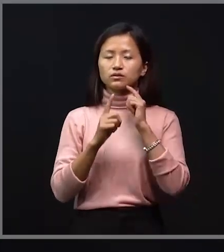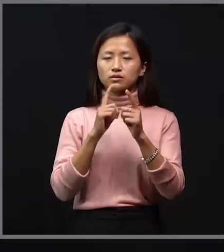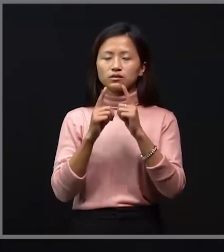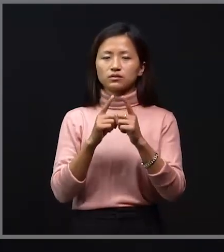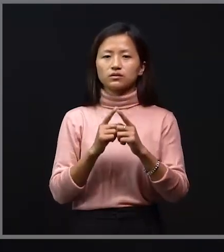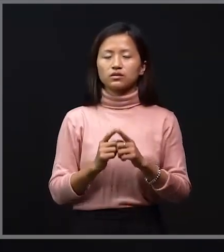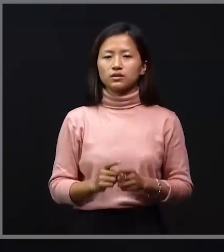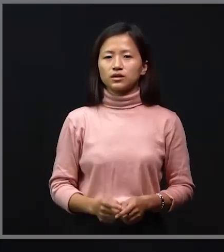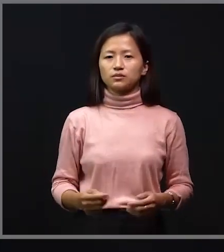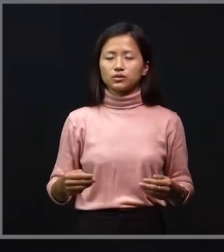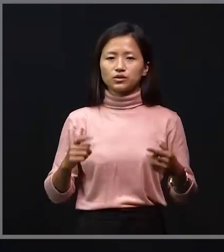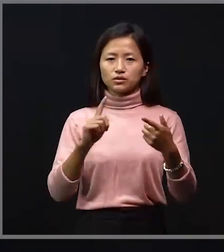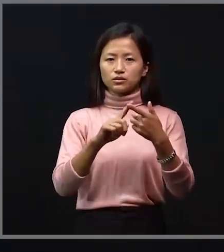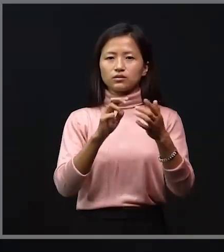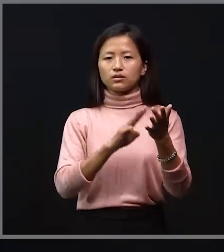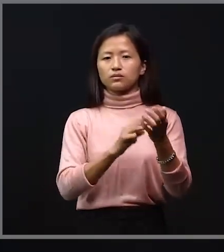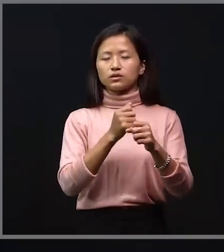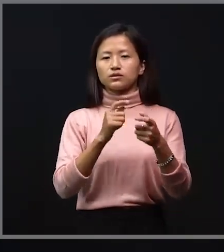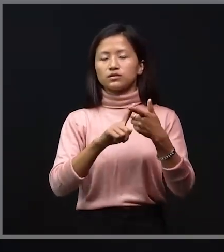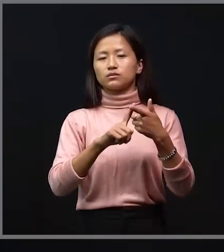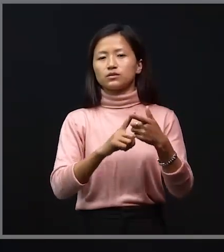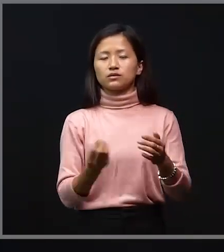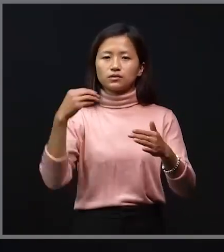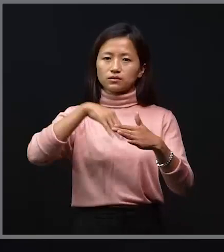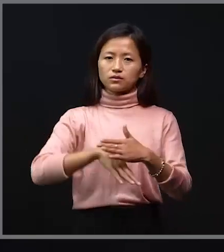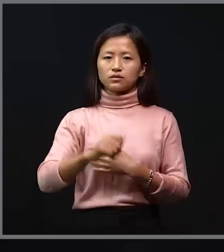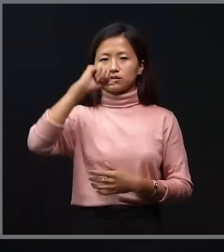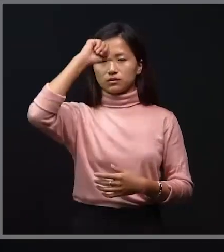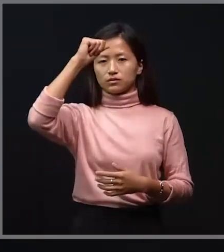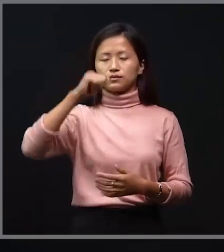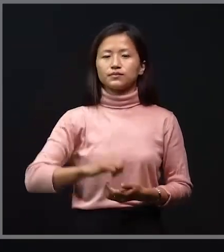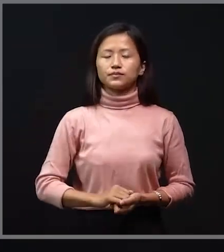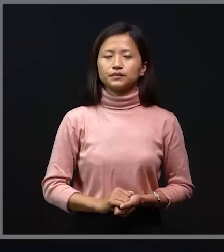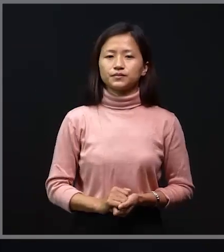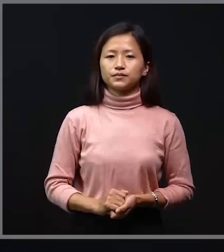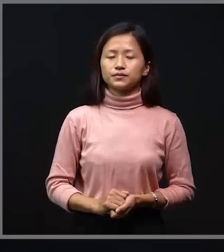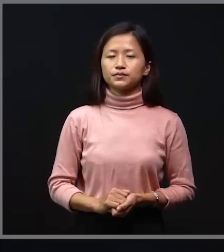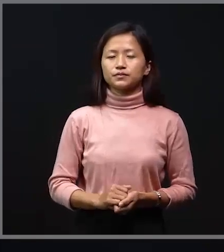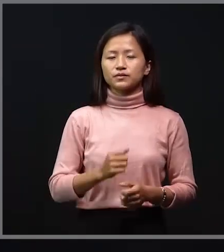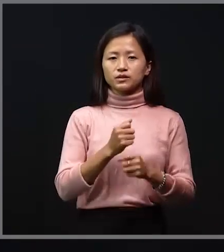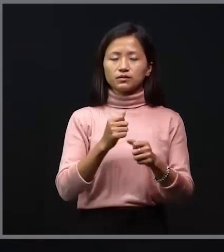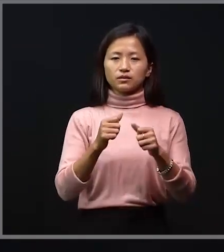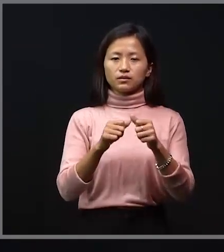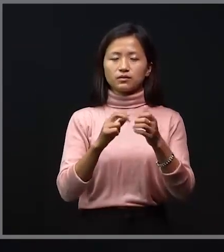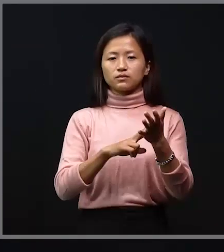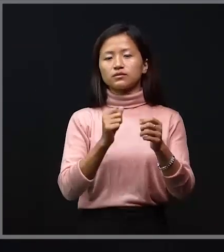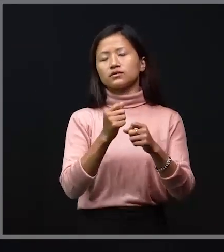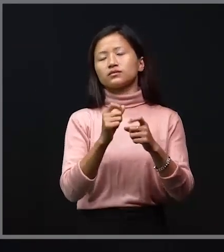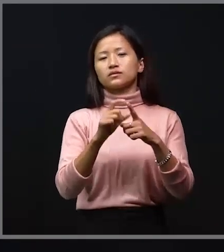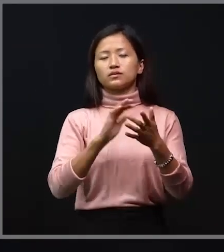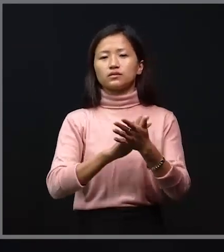the emergence of Gandhiji, how Gandhiji entered the Indian political scene. Okay, he entered the Indian political scene